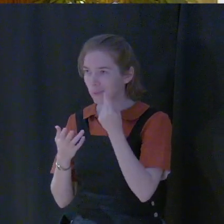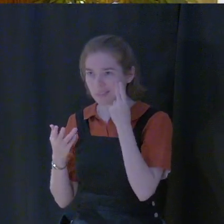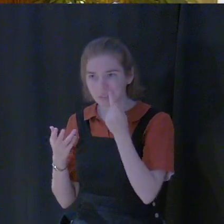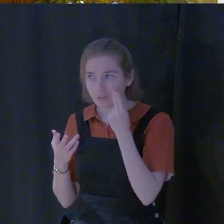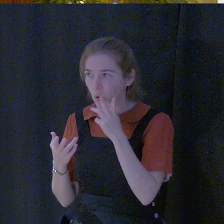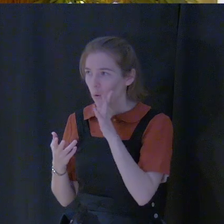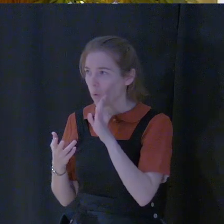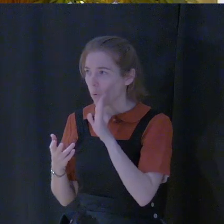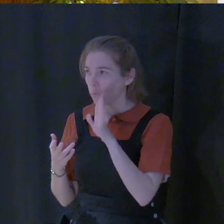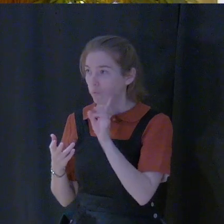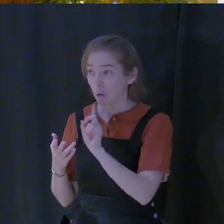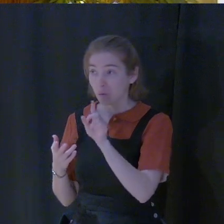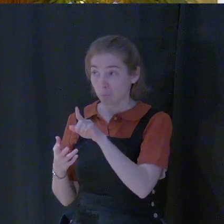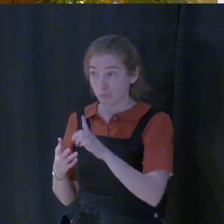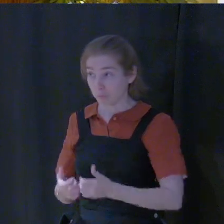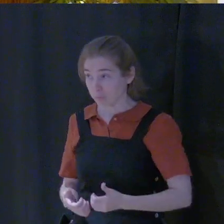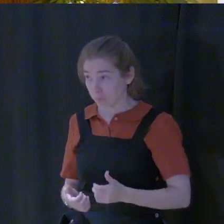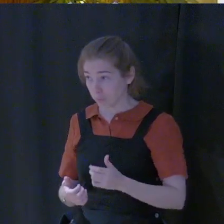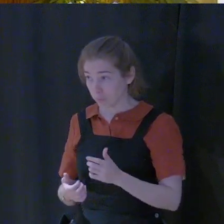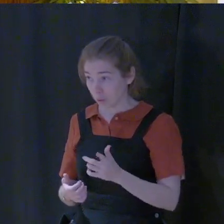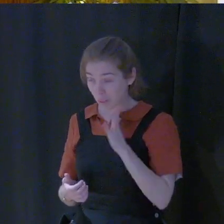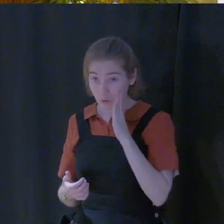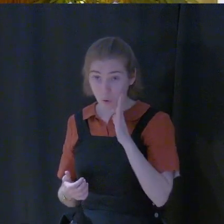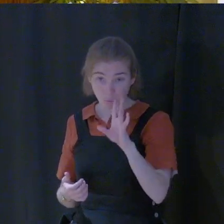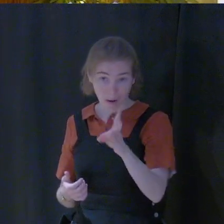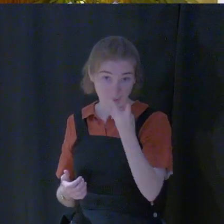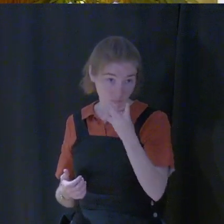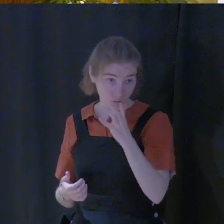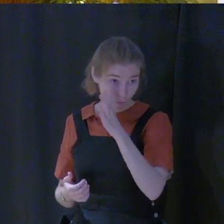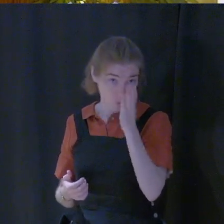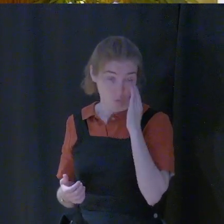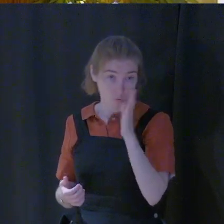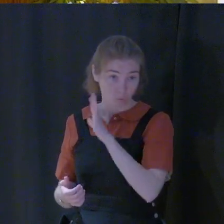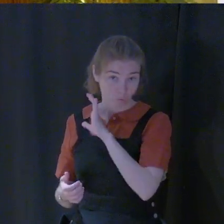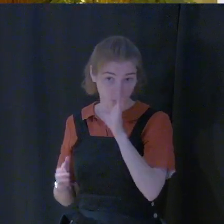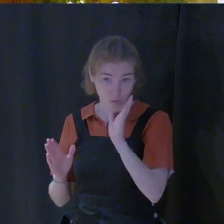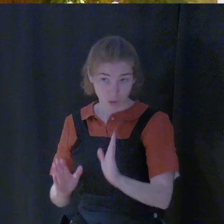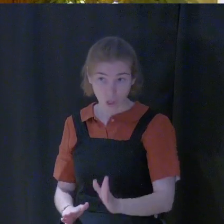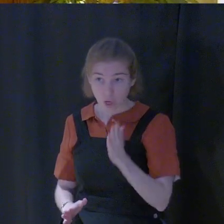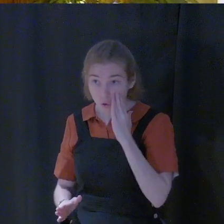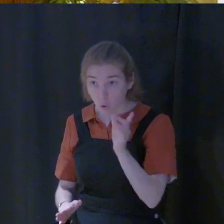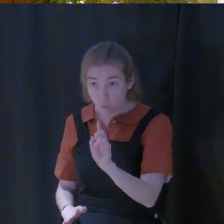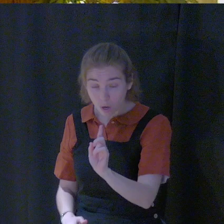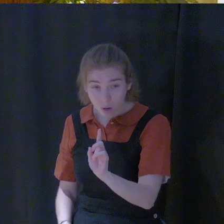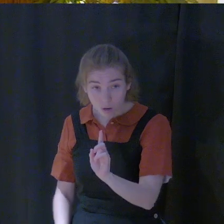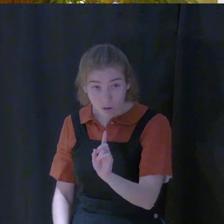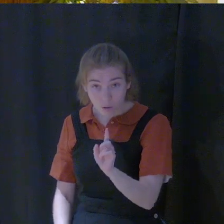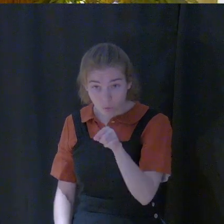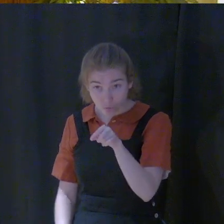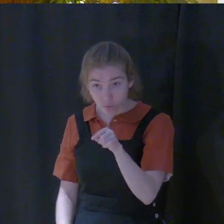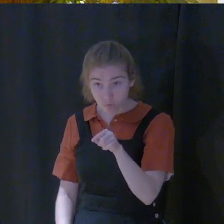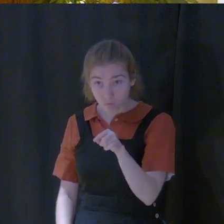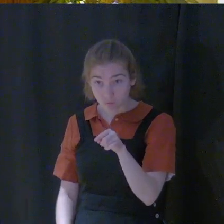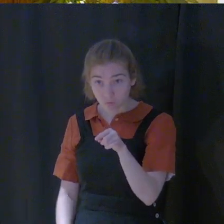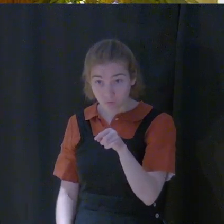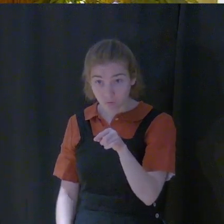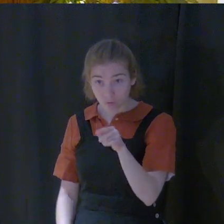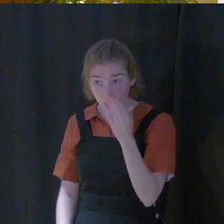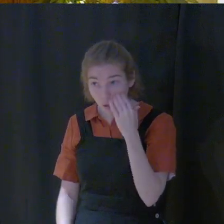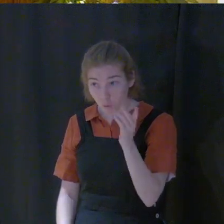where you are this morning, and they know you're an Adventist, you're a Christian, do they know where you are?